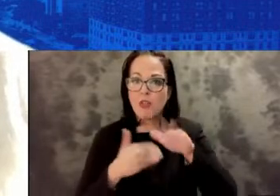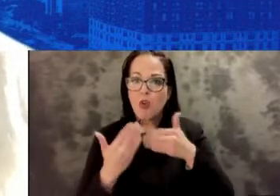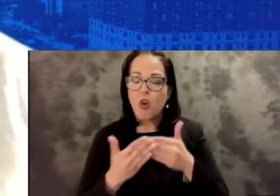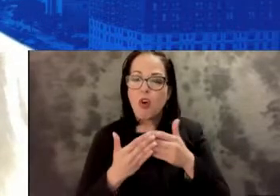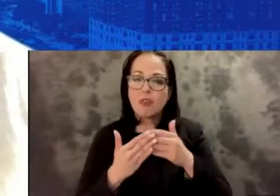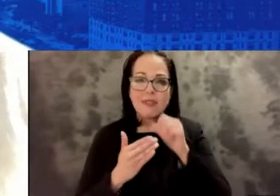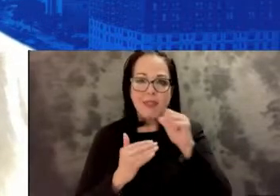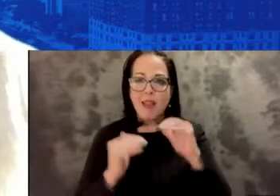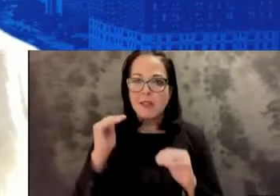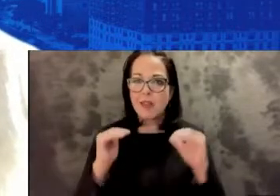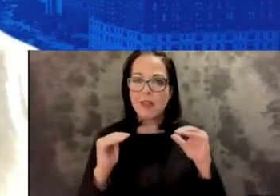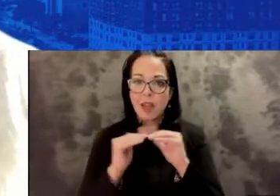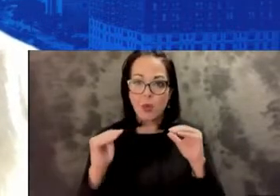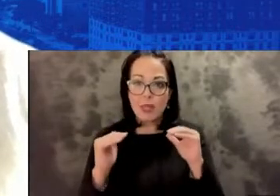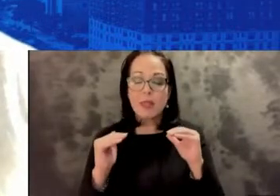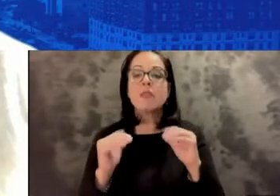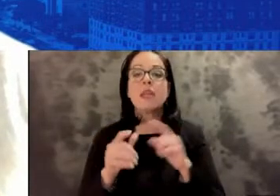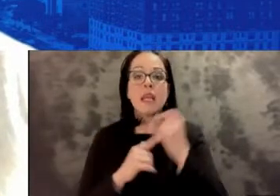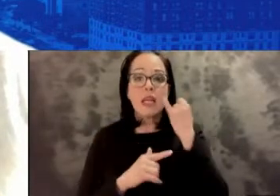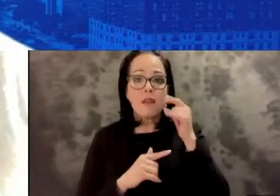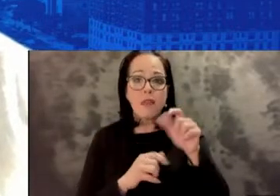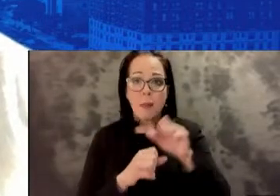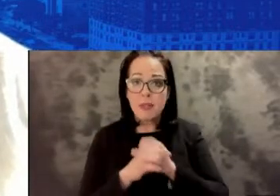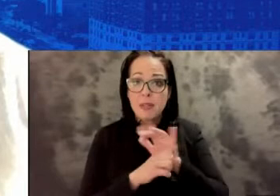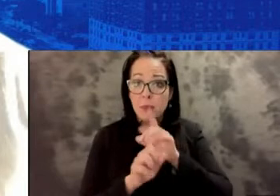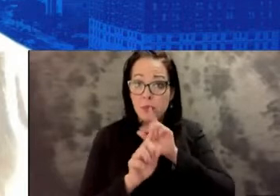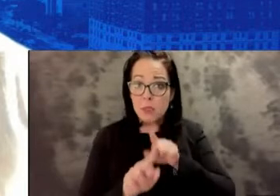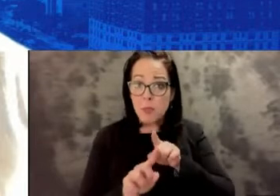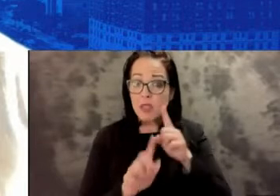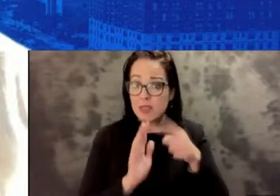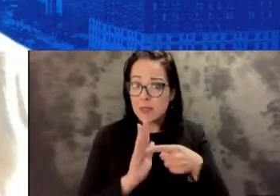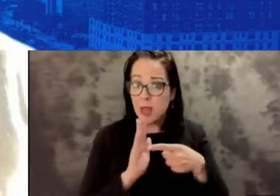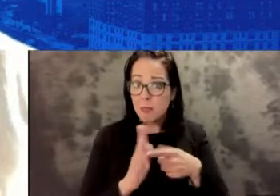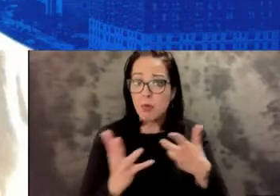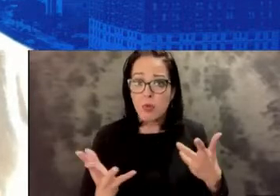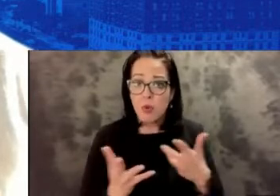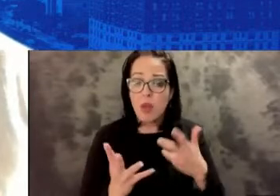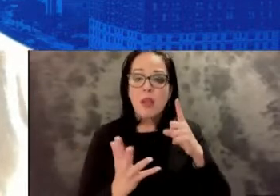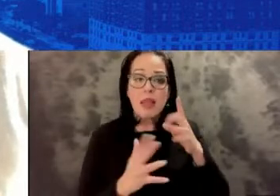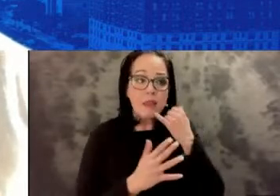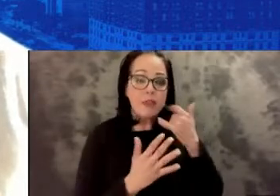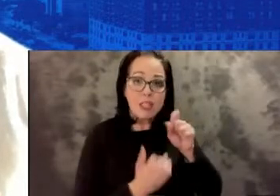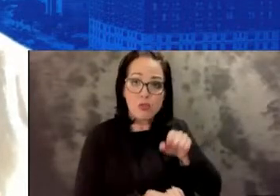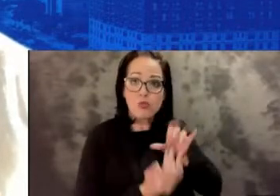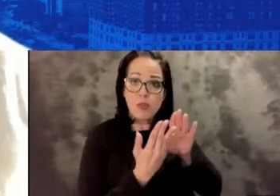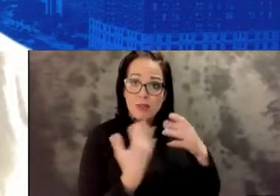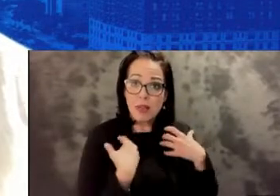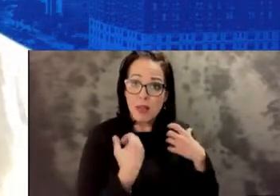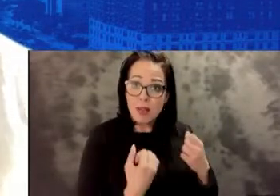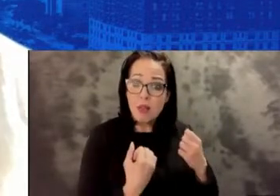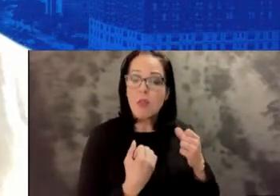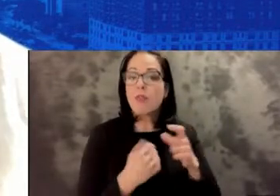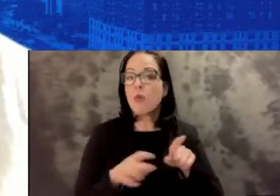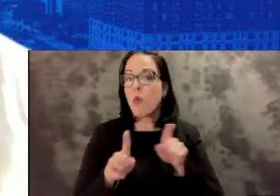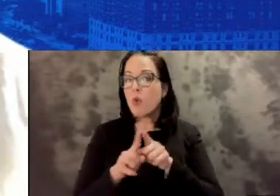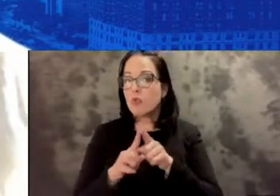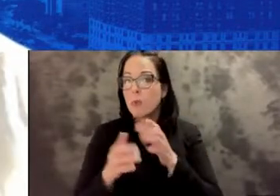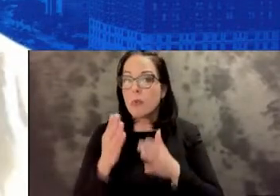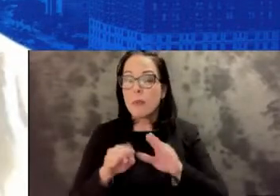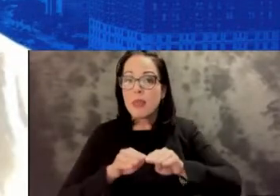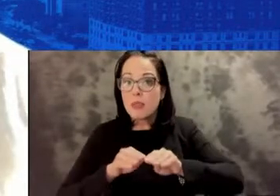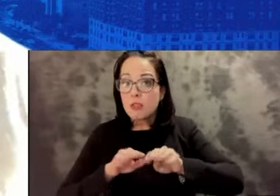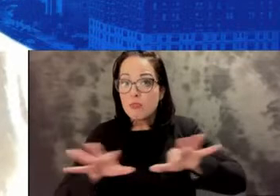pandemic response needs to address the social determinants of health, as well as addressing the spread of